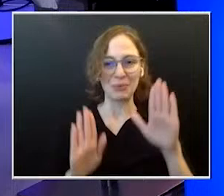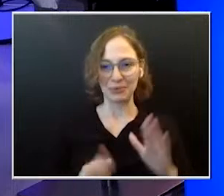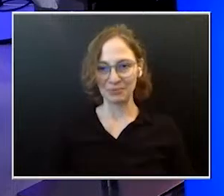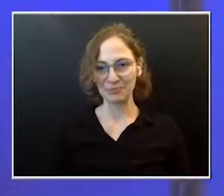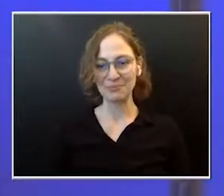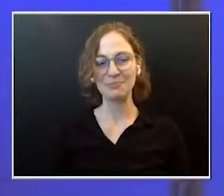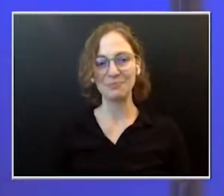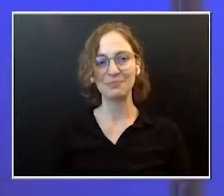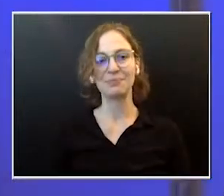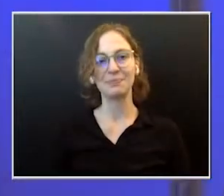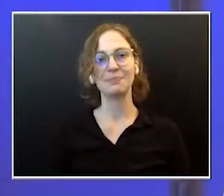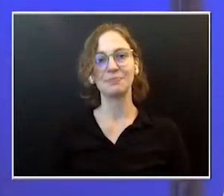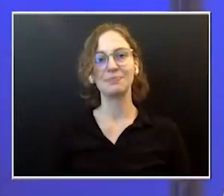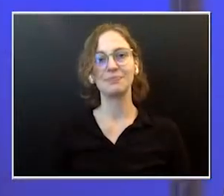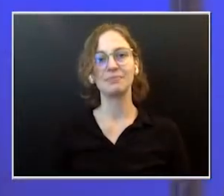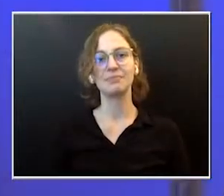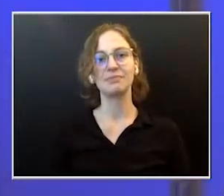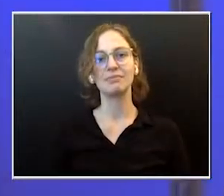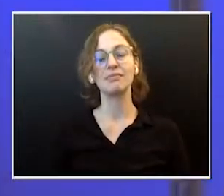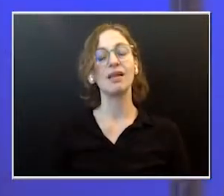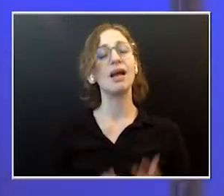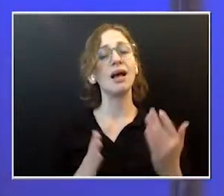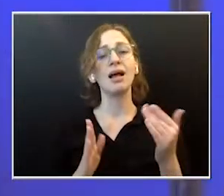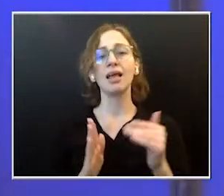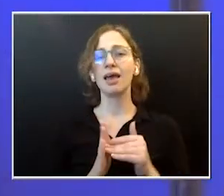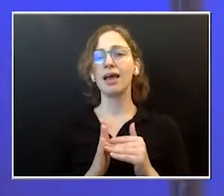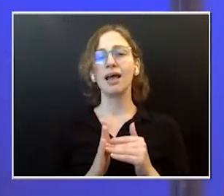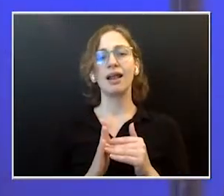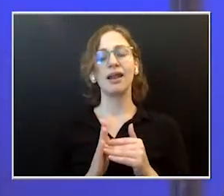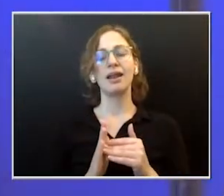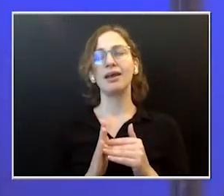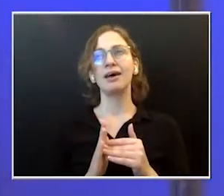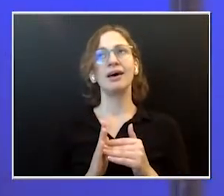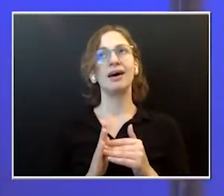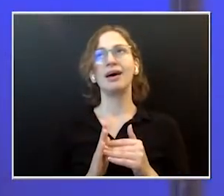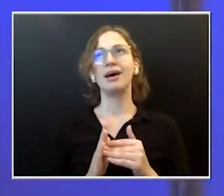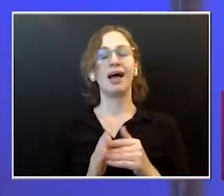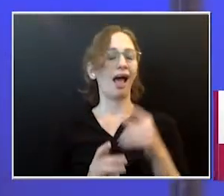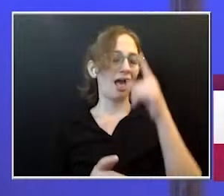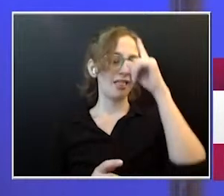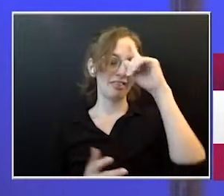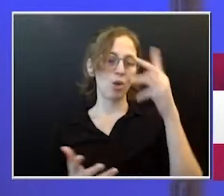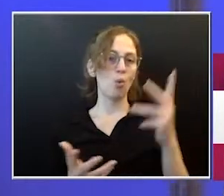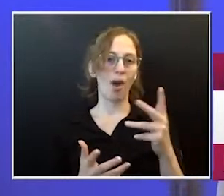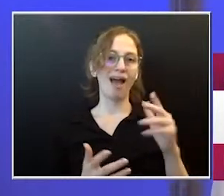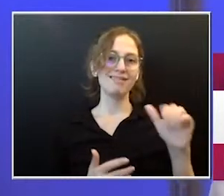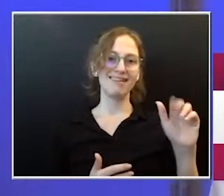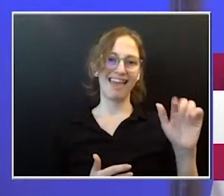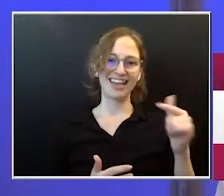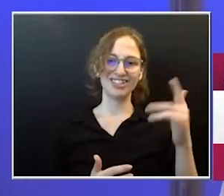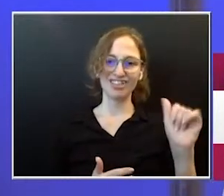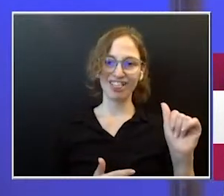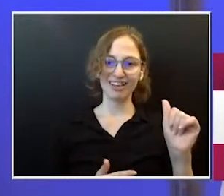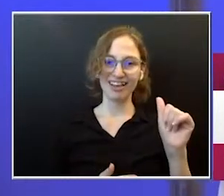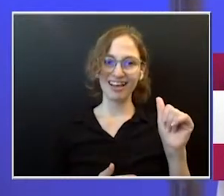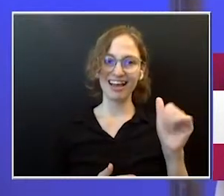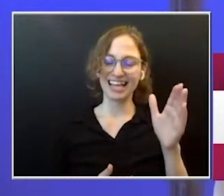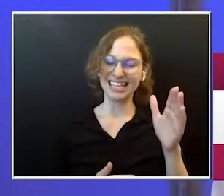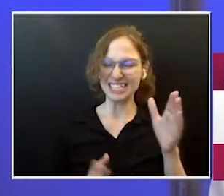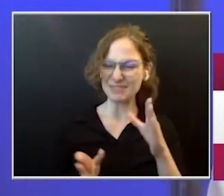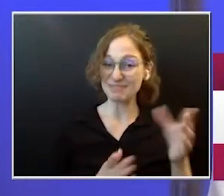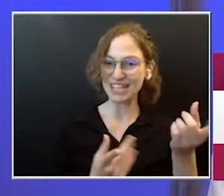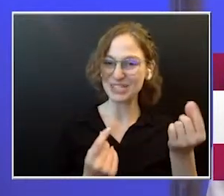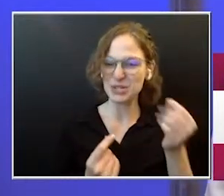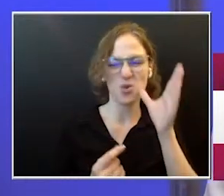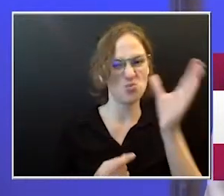And again, I think what she is wanting to do and is going to do, I have no doubt, is one